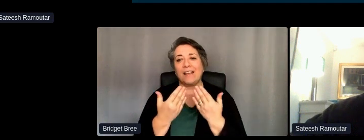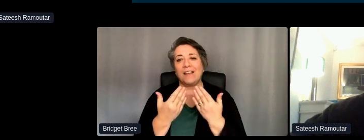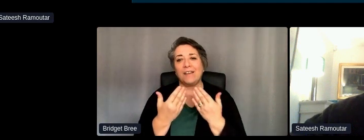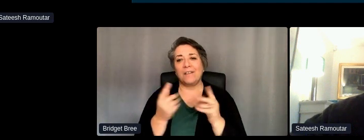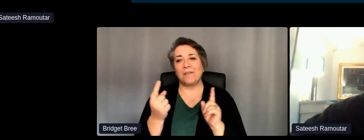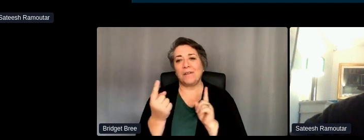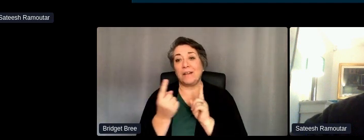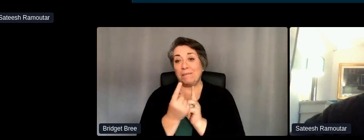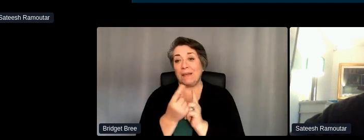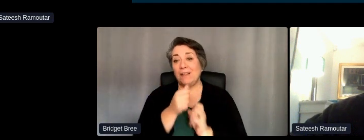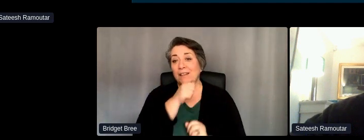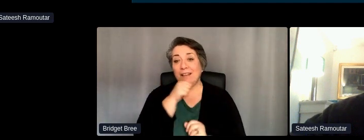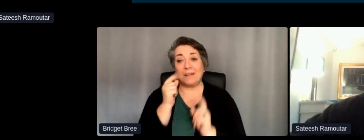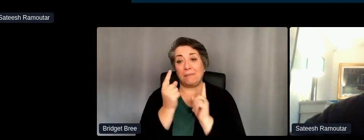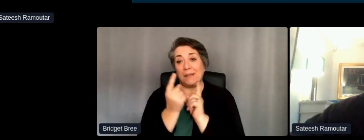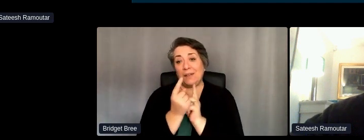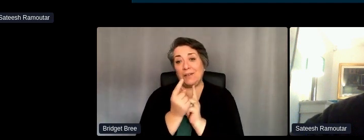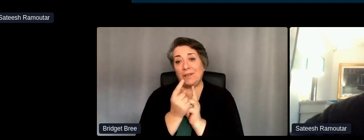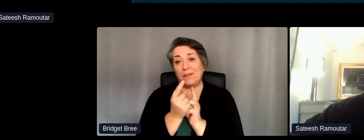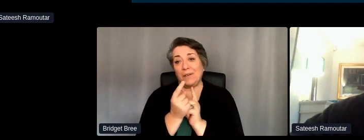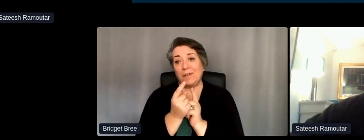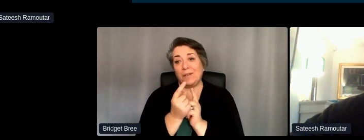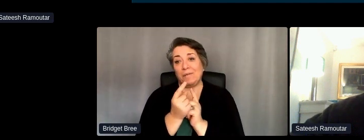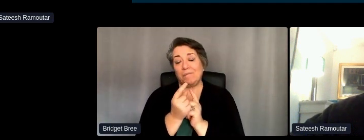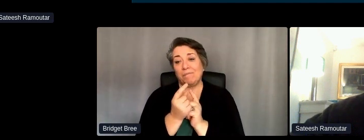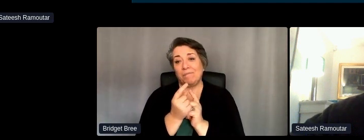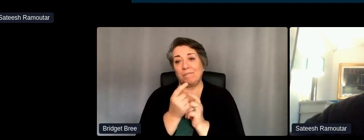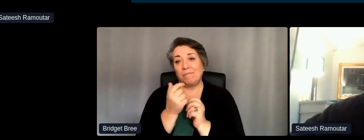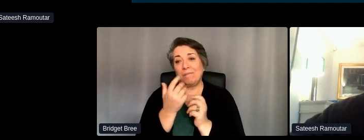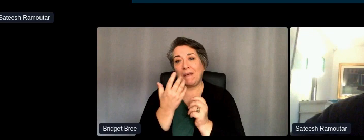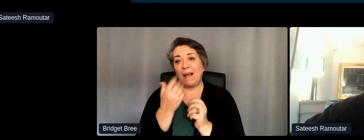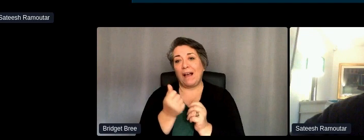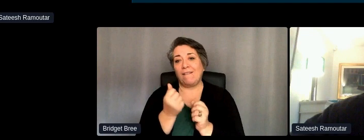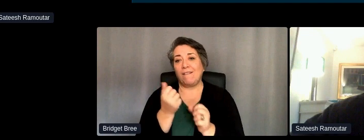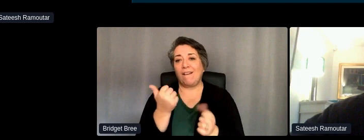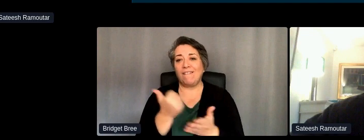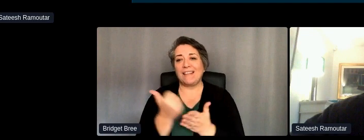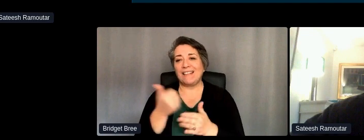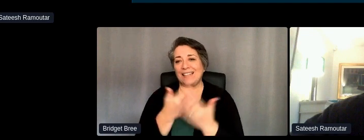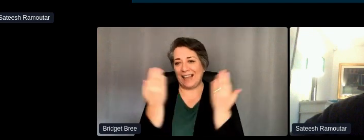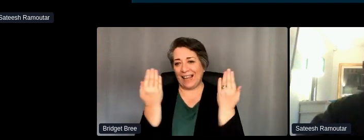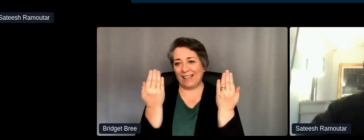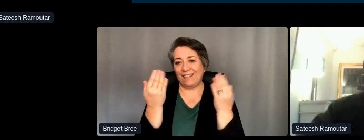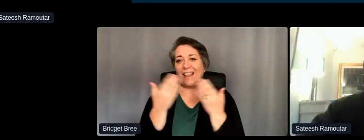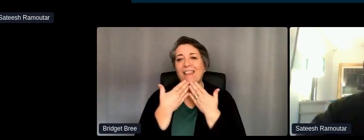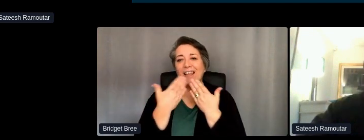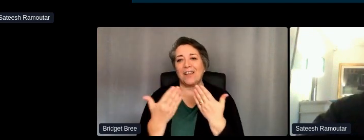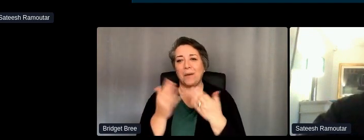everybody. And I wish you all a great rest of the day. Yes, thank you.